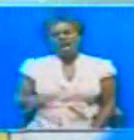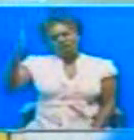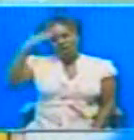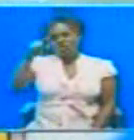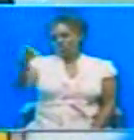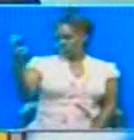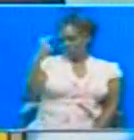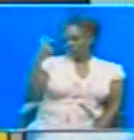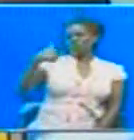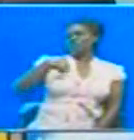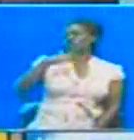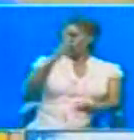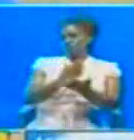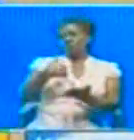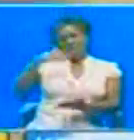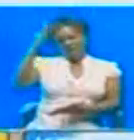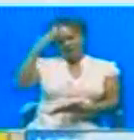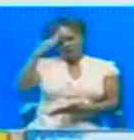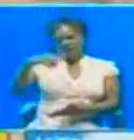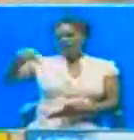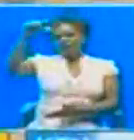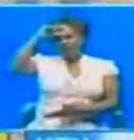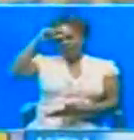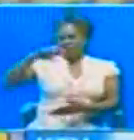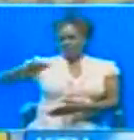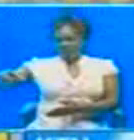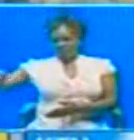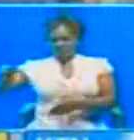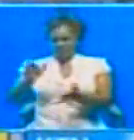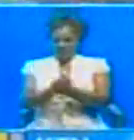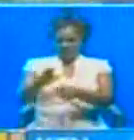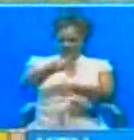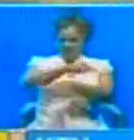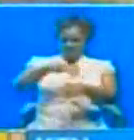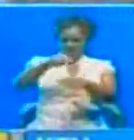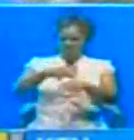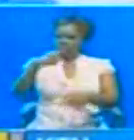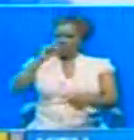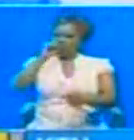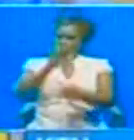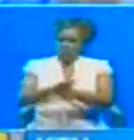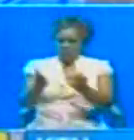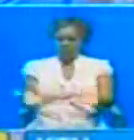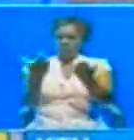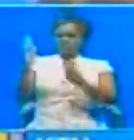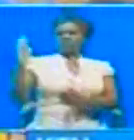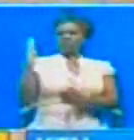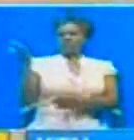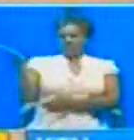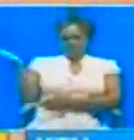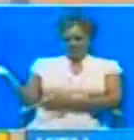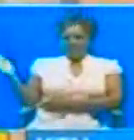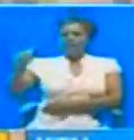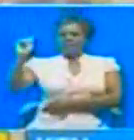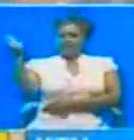Nilijona niangalia. Serikali ya kitaifa na ile ya county inashikilia kwamba wataimarisha usalama mahali hapa.